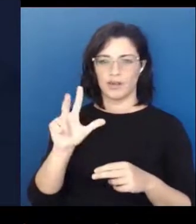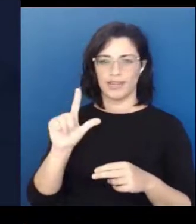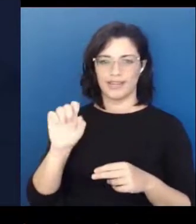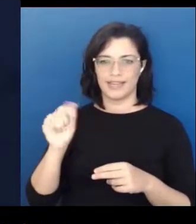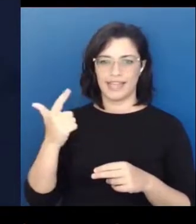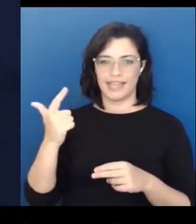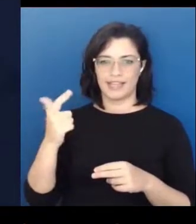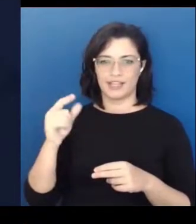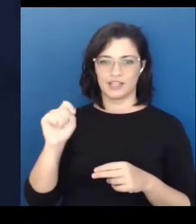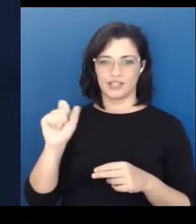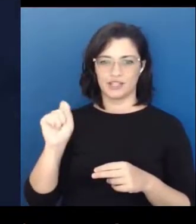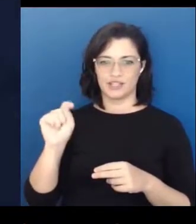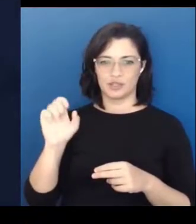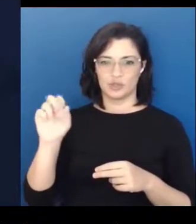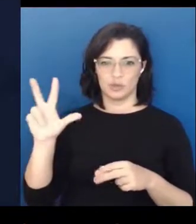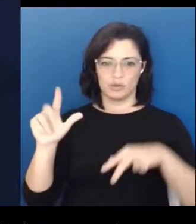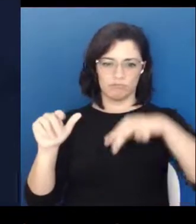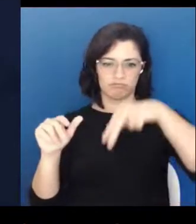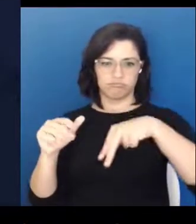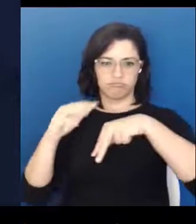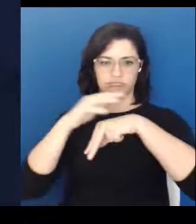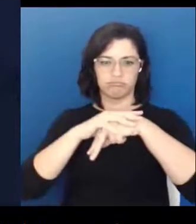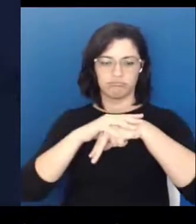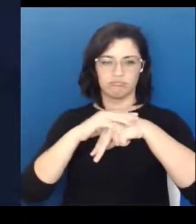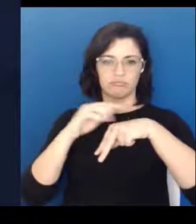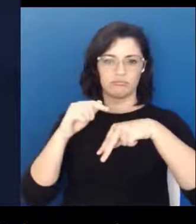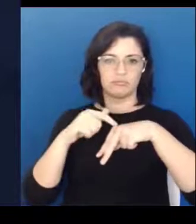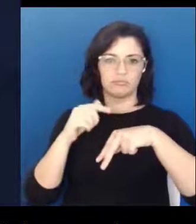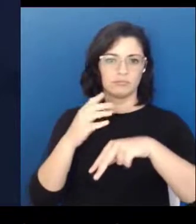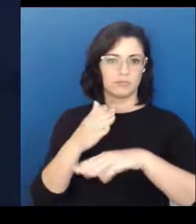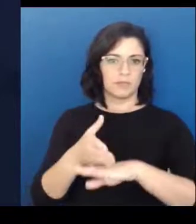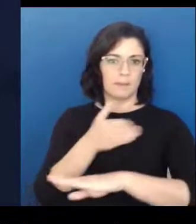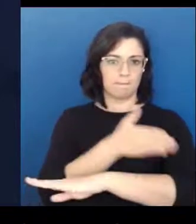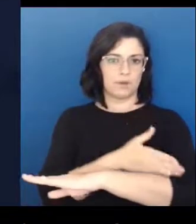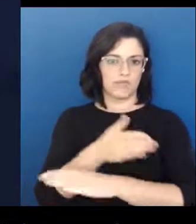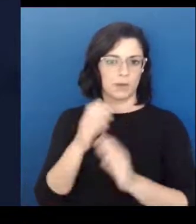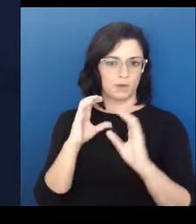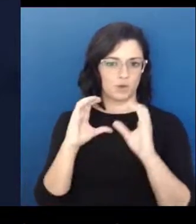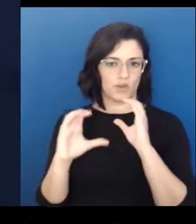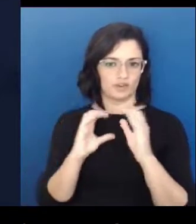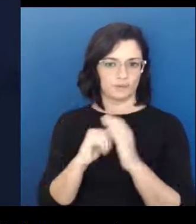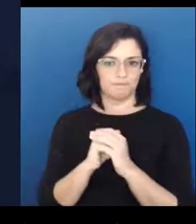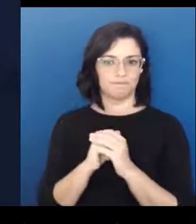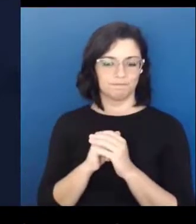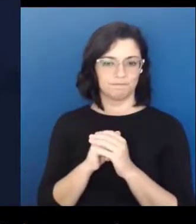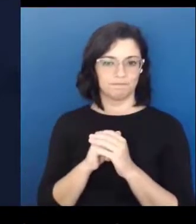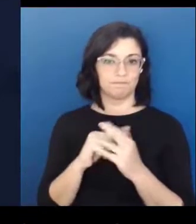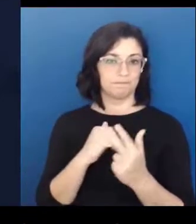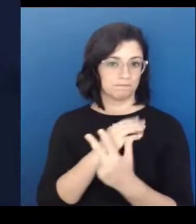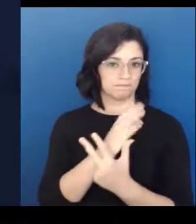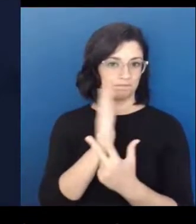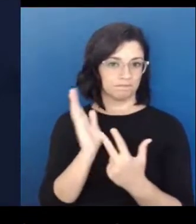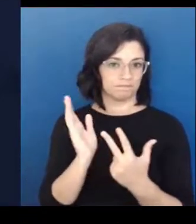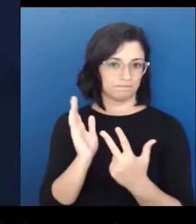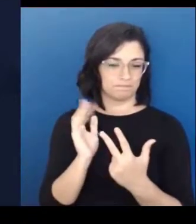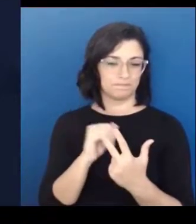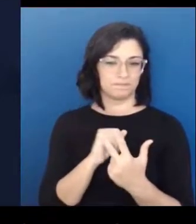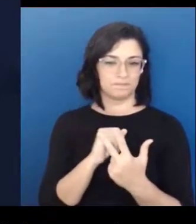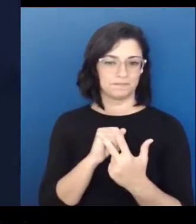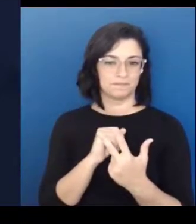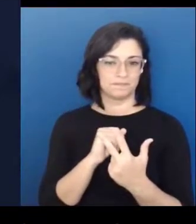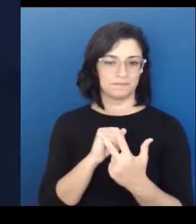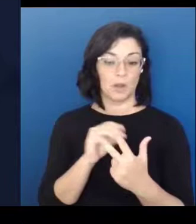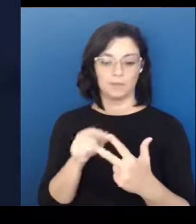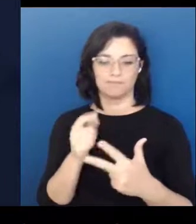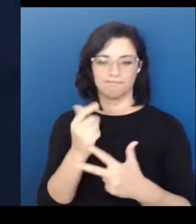communication. And there's 3 parts to the second part, the 3 legs of the stool. The